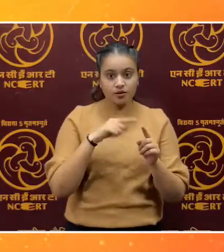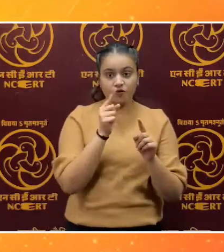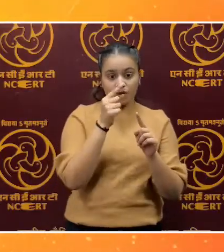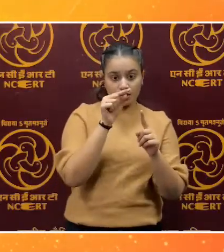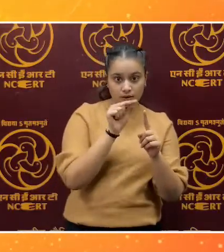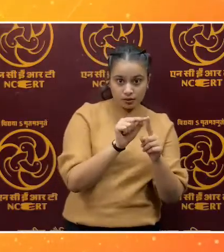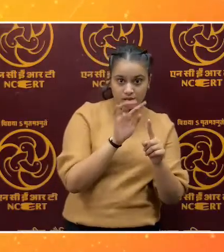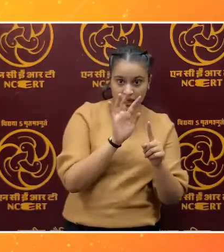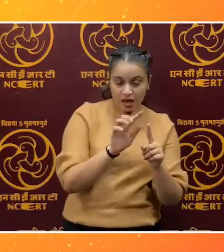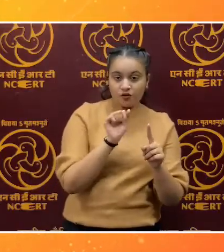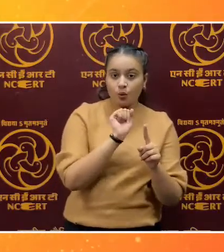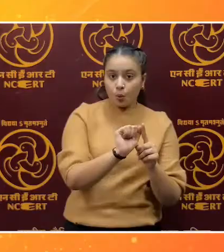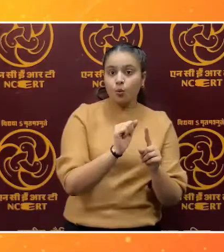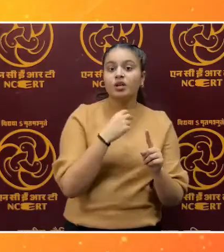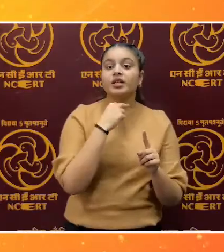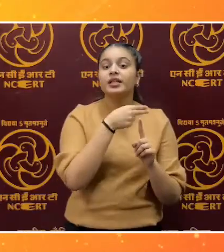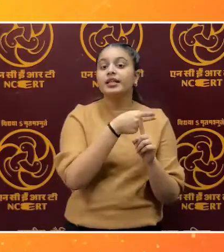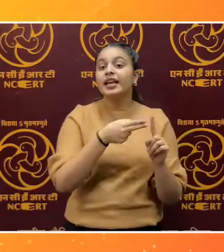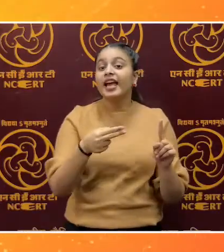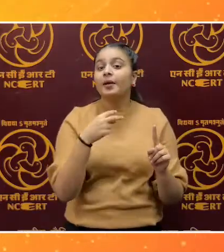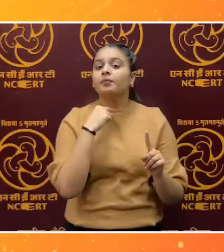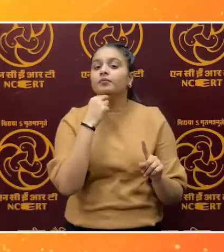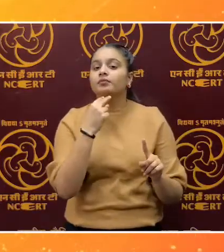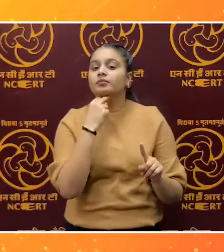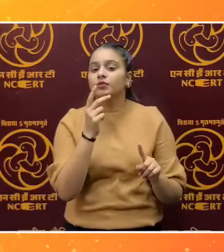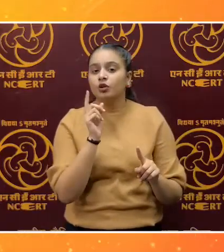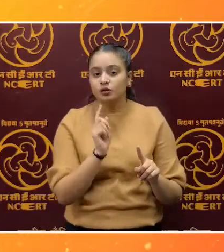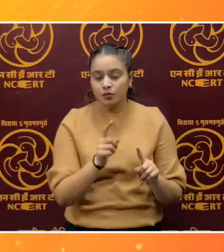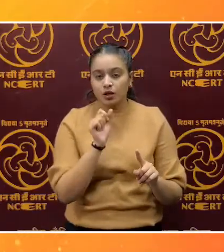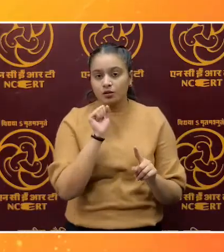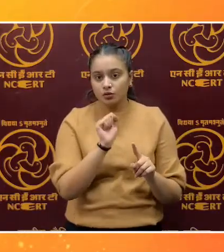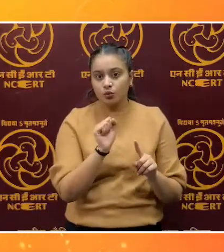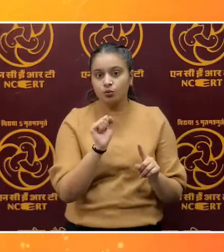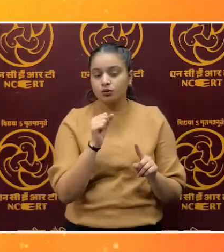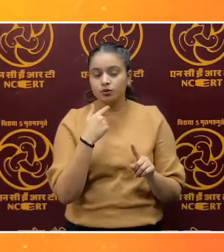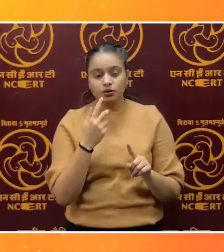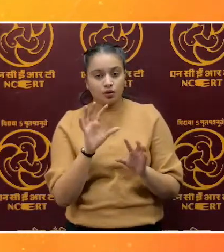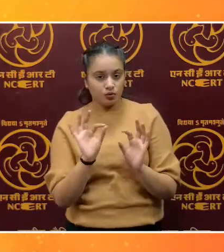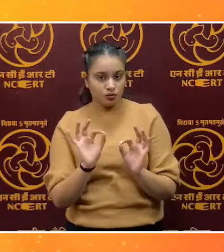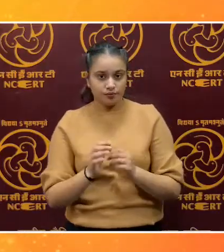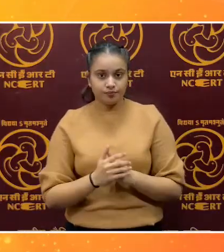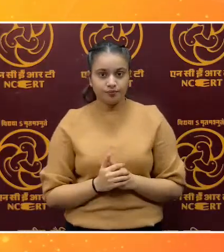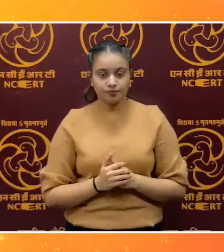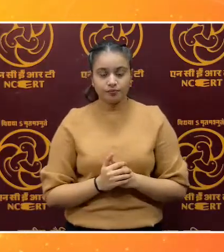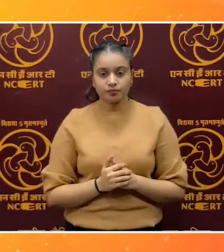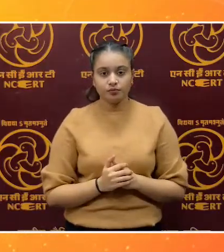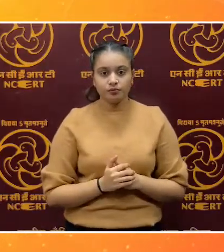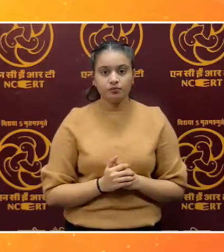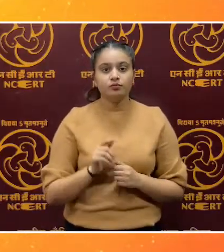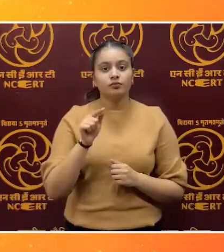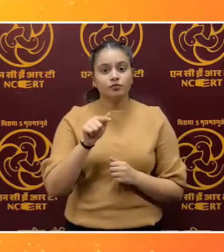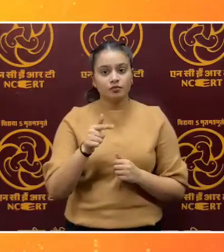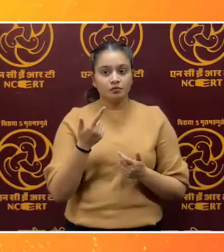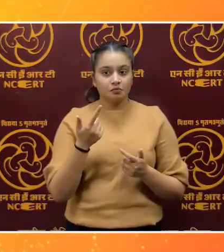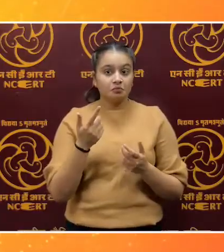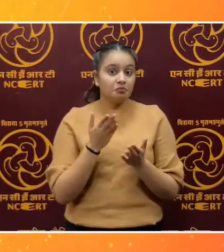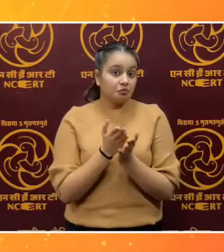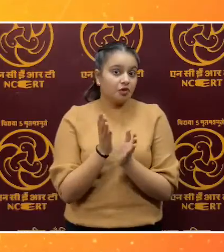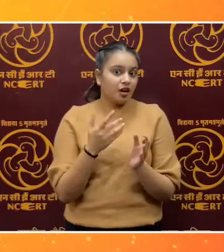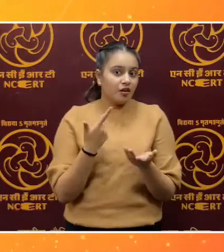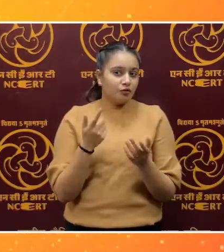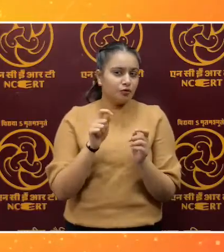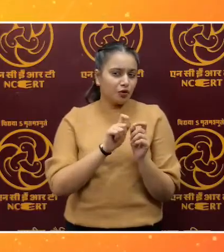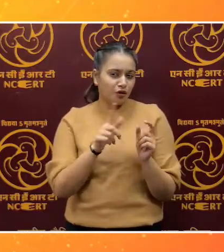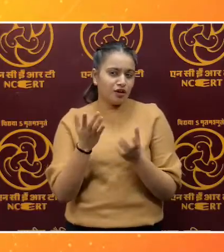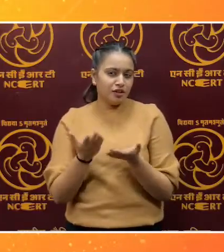will always take its name, not its sound. Wonderful, ma'am. So, this is the trick. Not everyone,